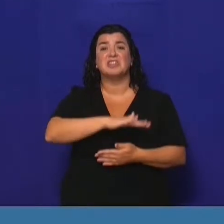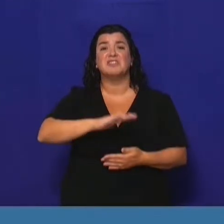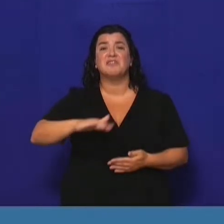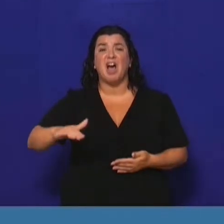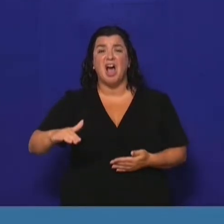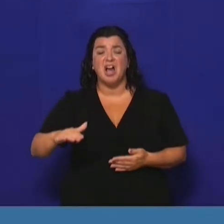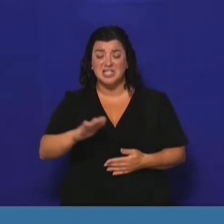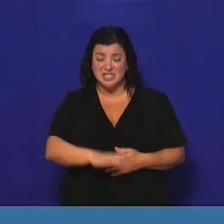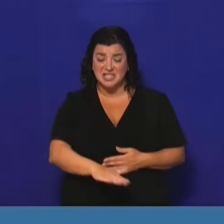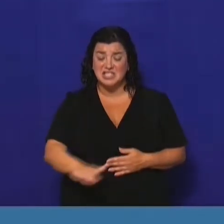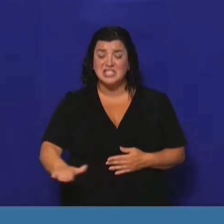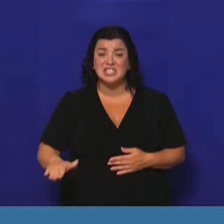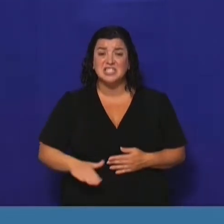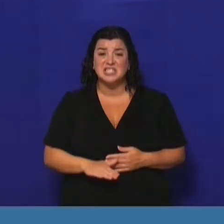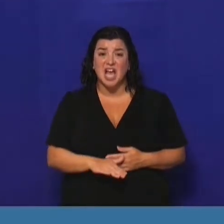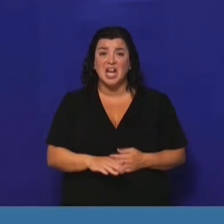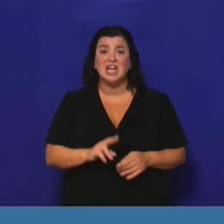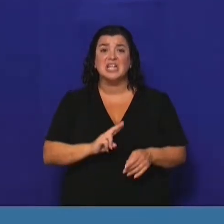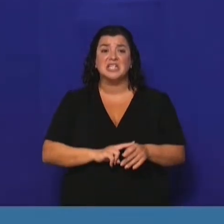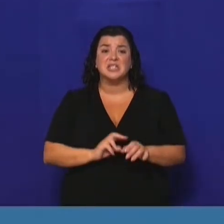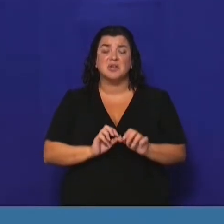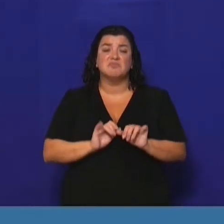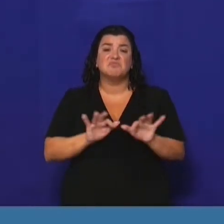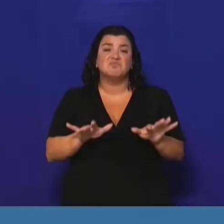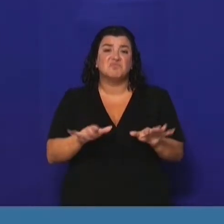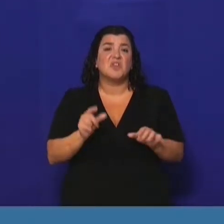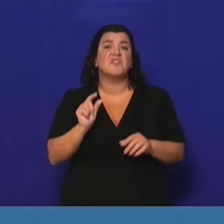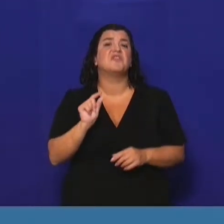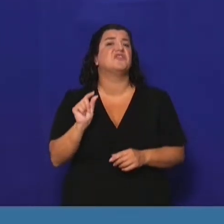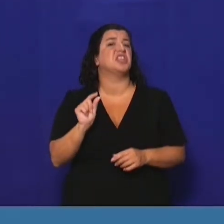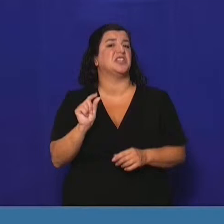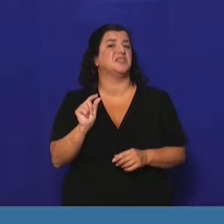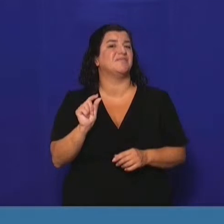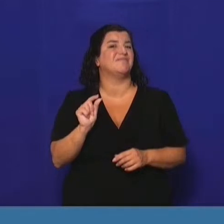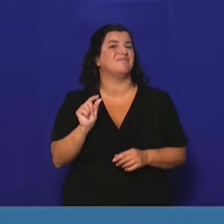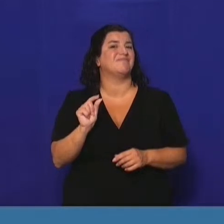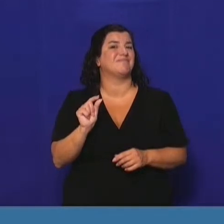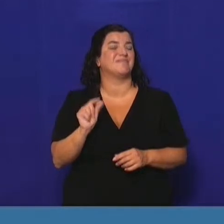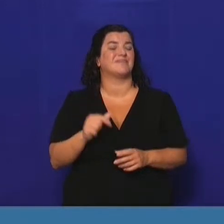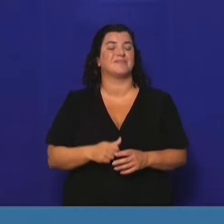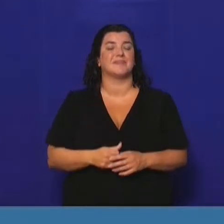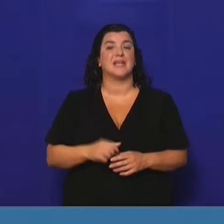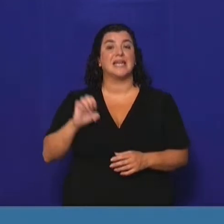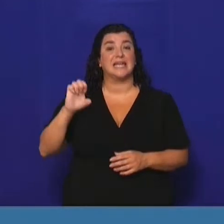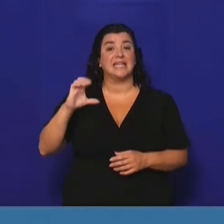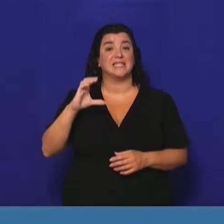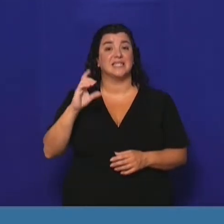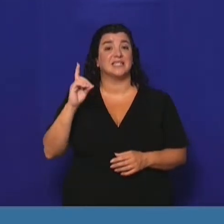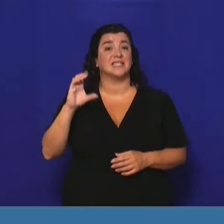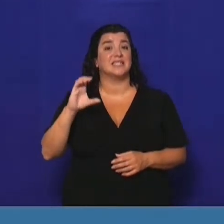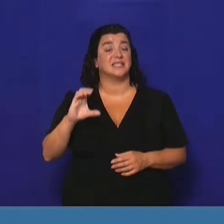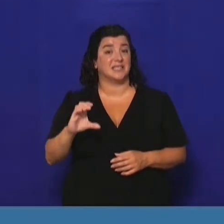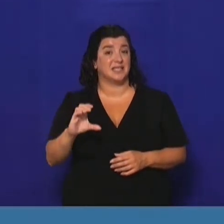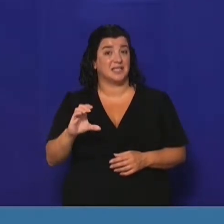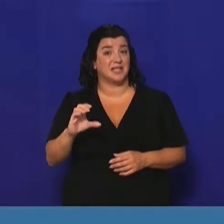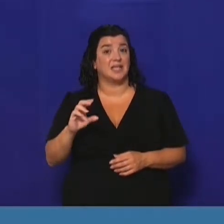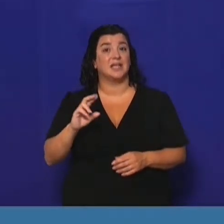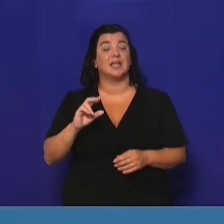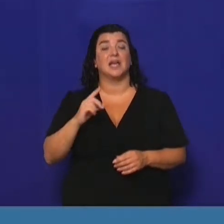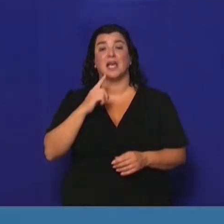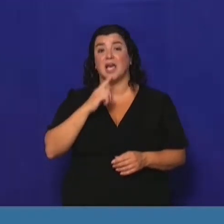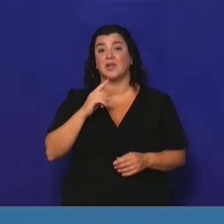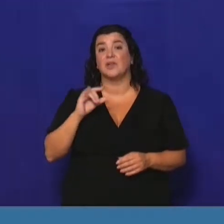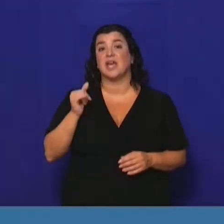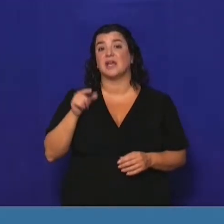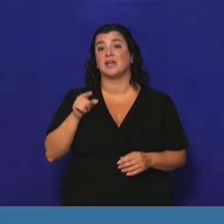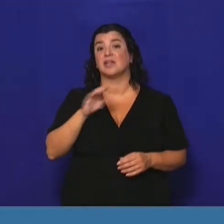speċjalment iż-żgħar, jistgħu jitrasmettu inqas minn ħaddieħor. L-ECDC tgħid li inti jekk għandek tfal li huma